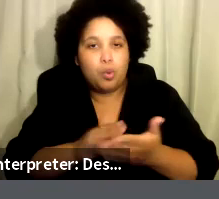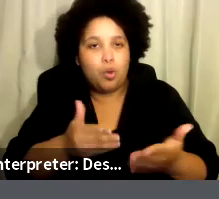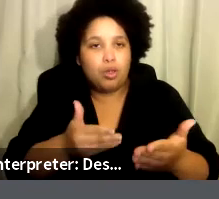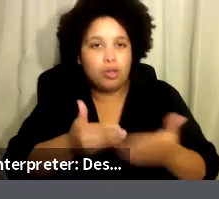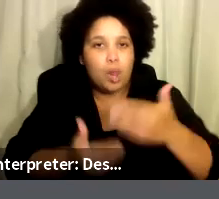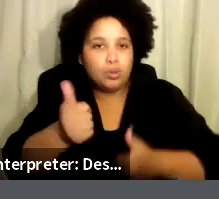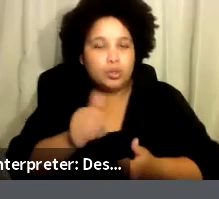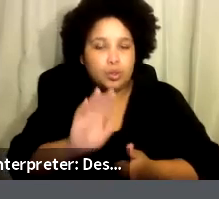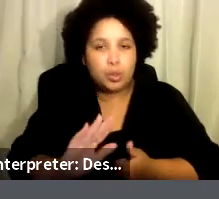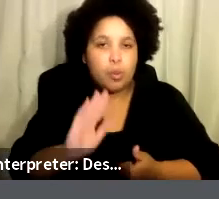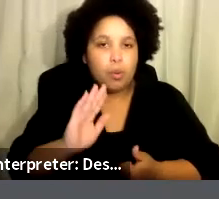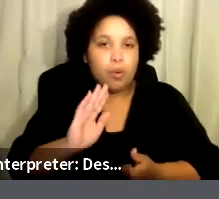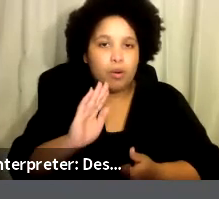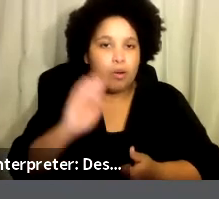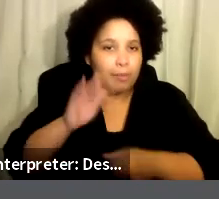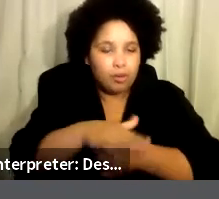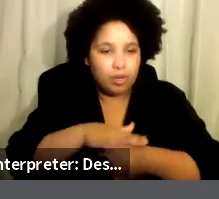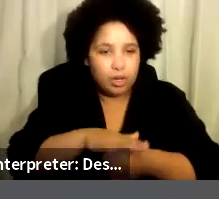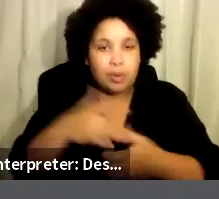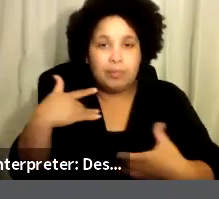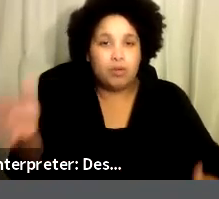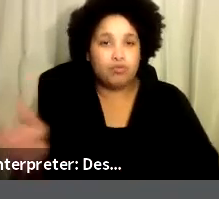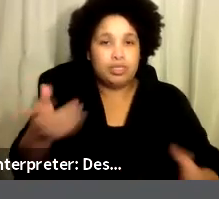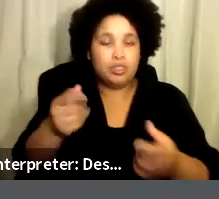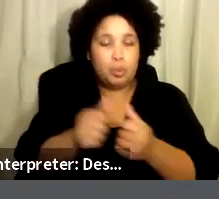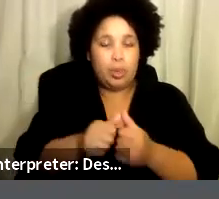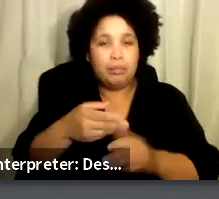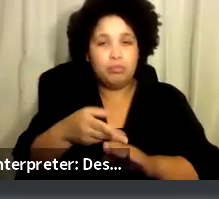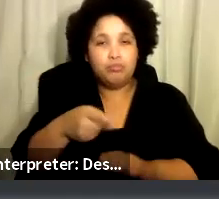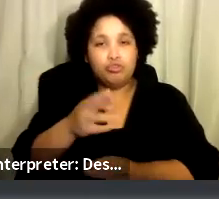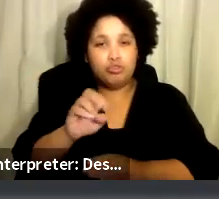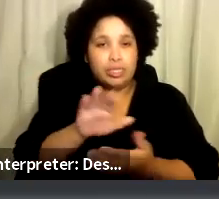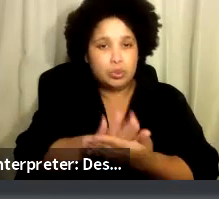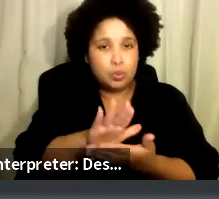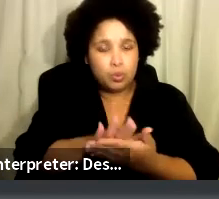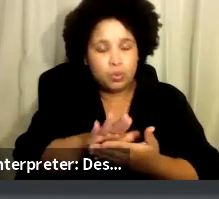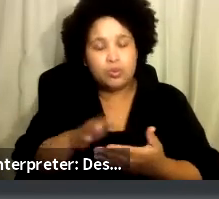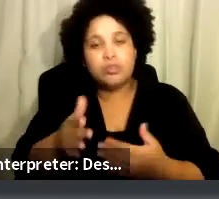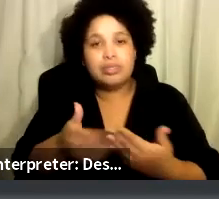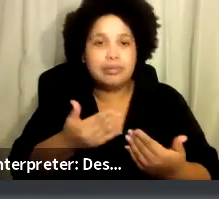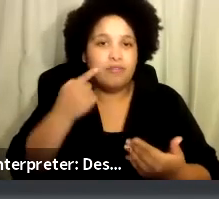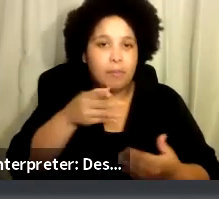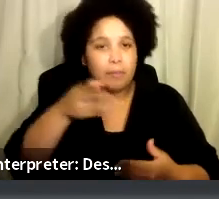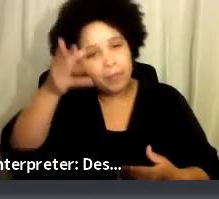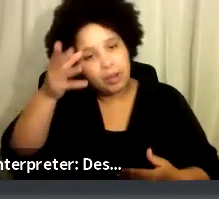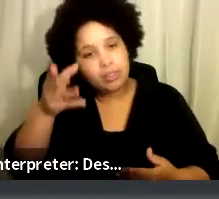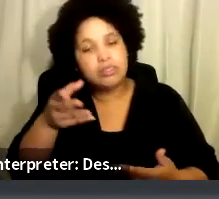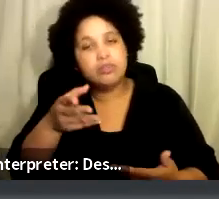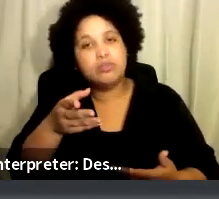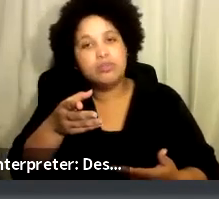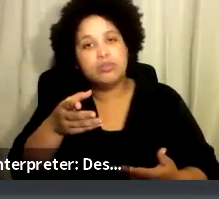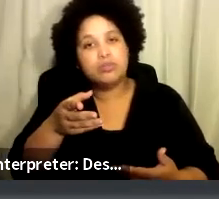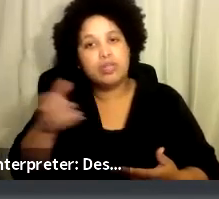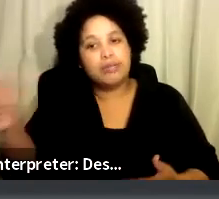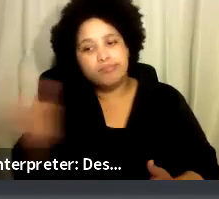residence. We encourage the same thing with preschool, just so it is convenient for parents to get their child to and